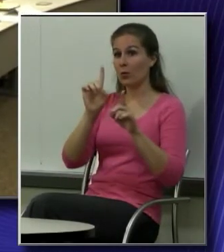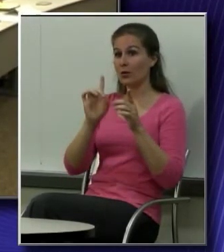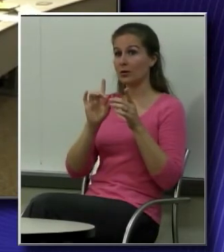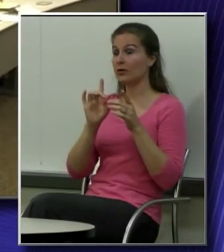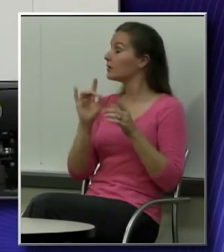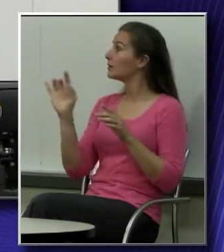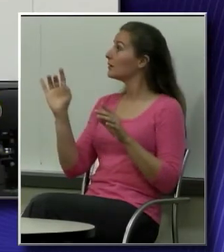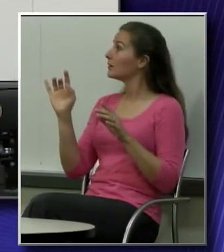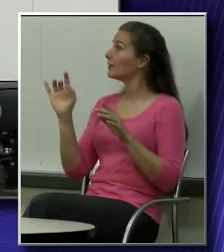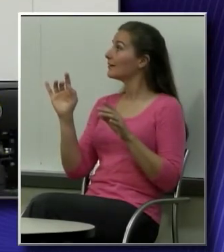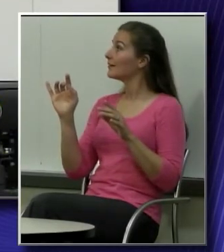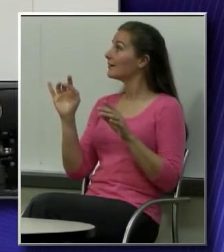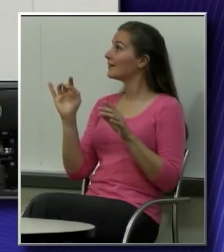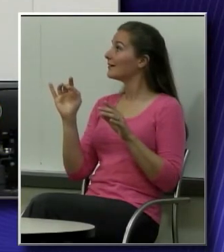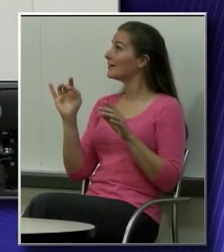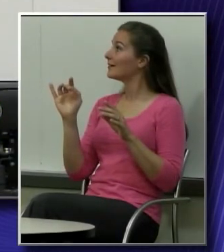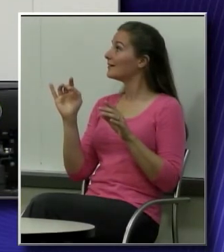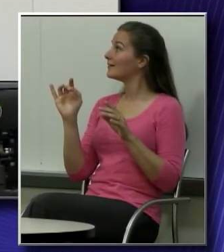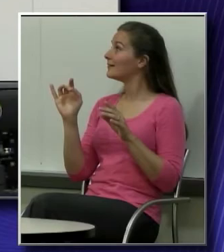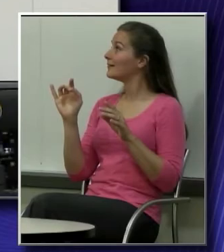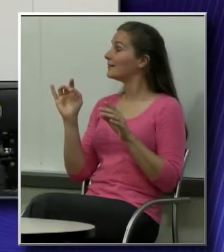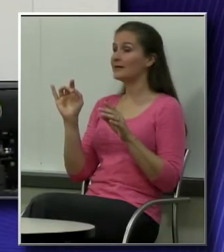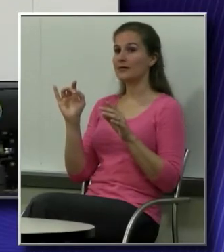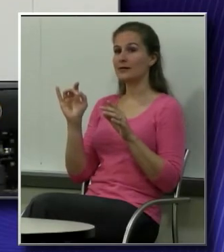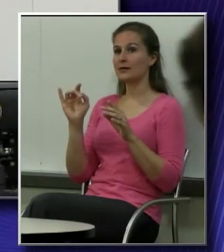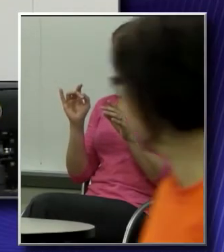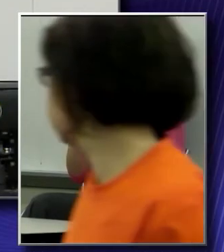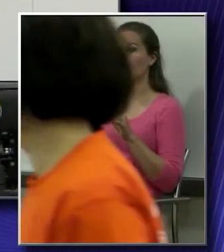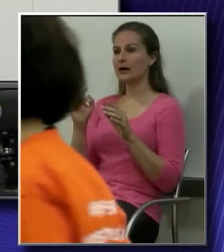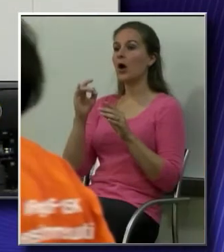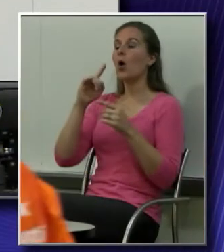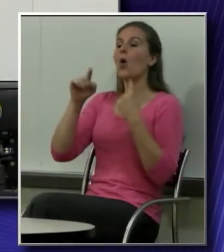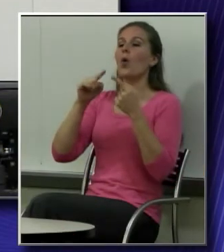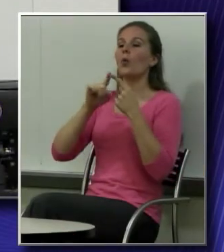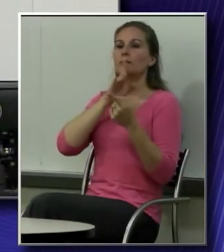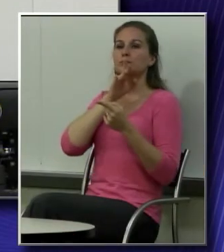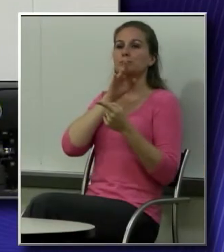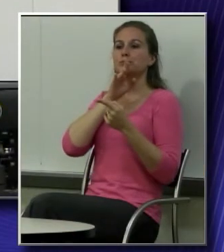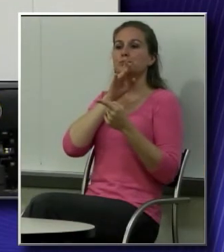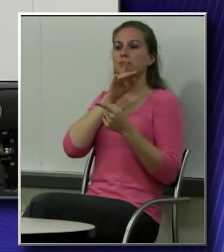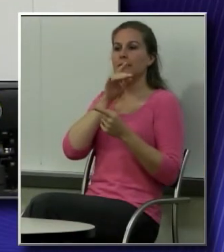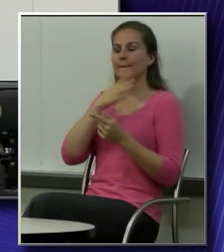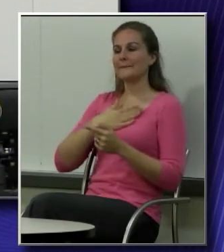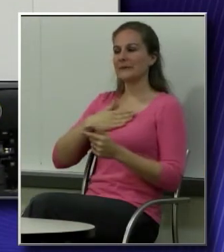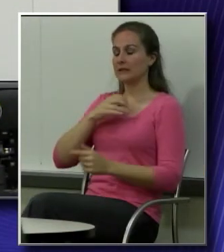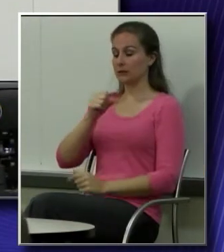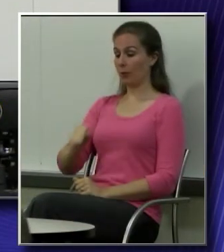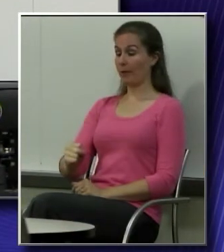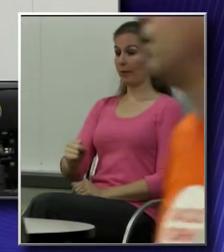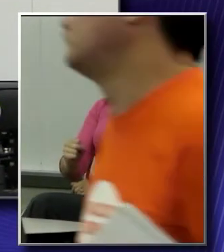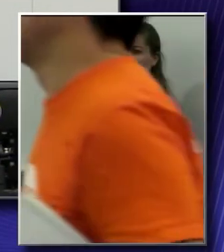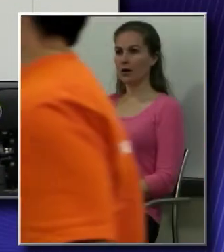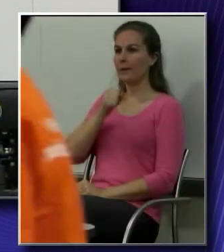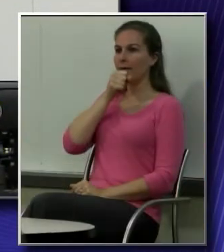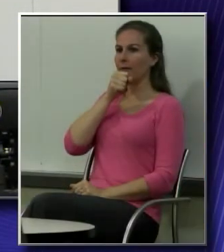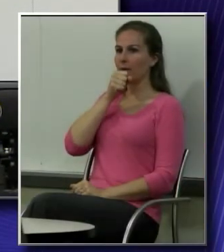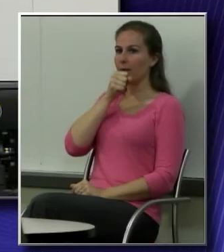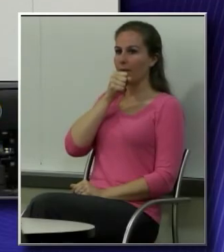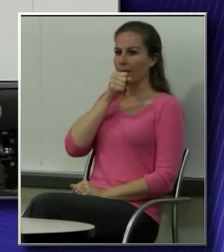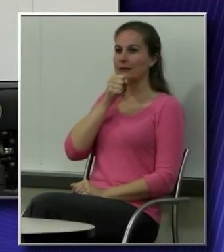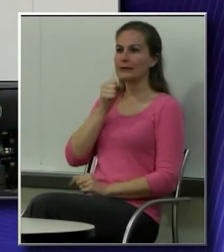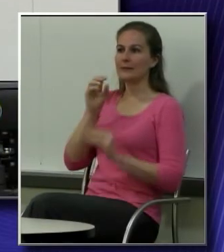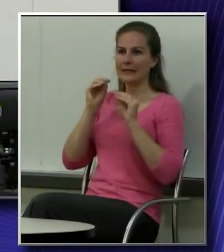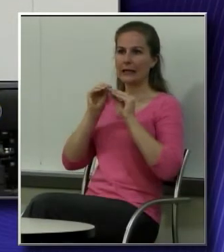comment. If you would, come maybe for the speakers, come close to the microphone. Again, we're live streaming tonight. We want to make sure that the folks in the room, as well as those who are